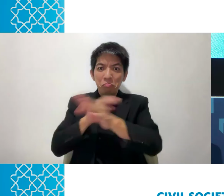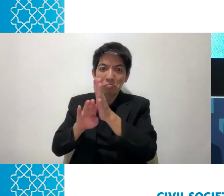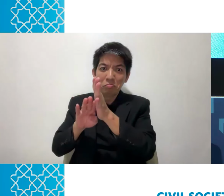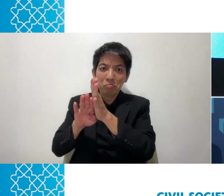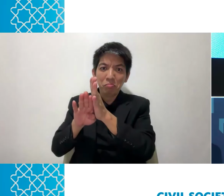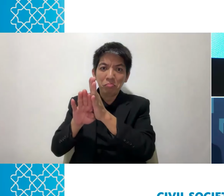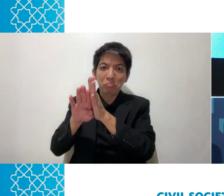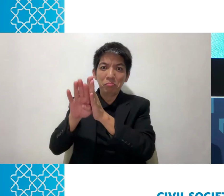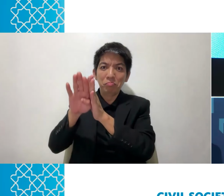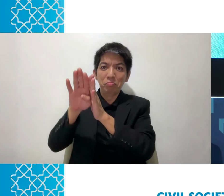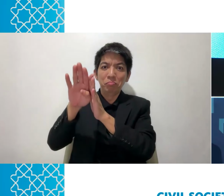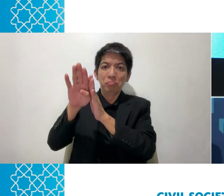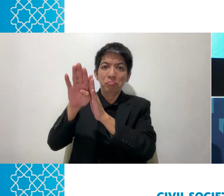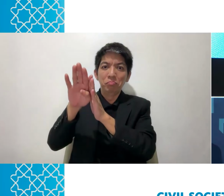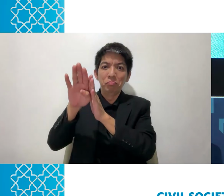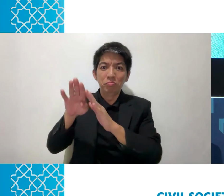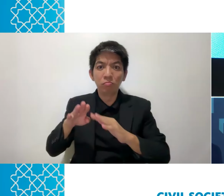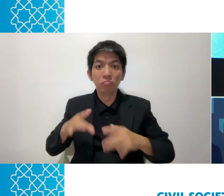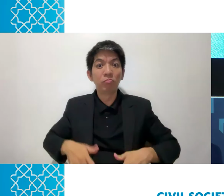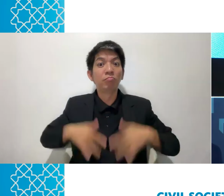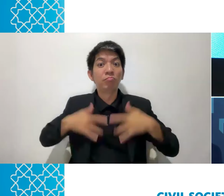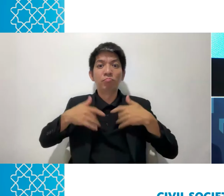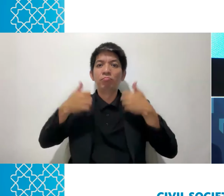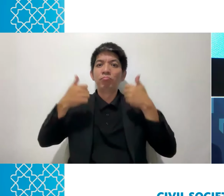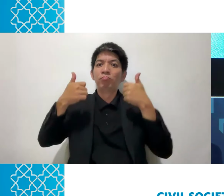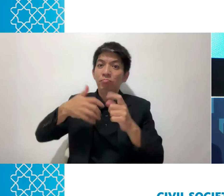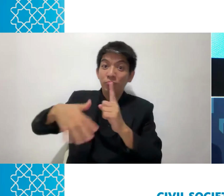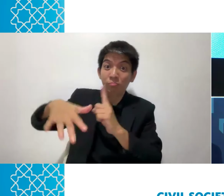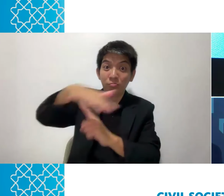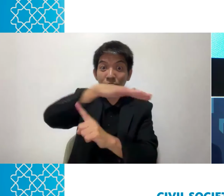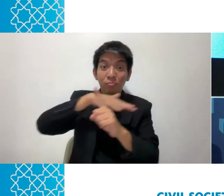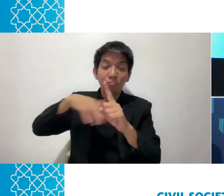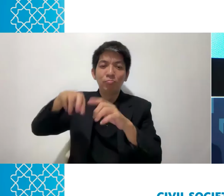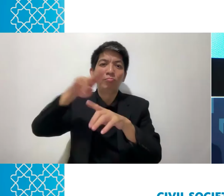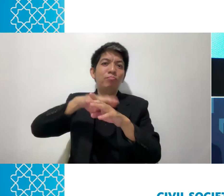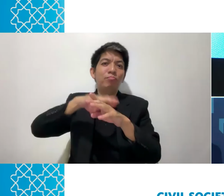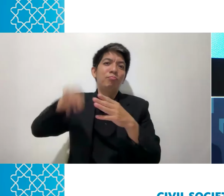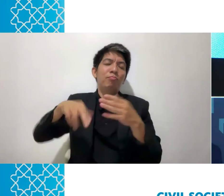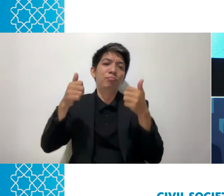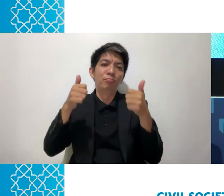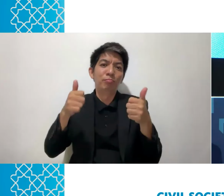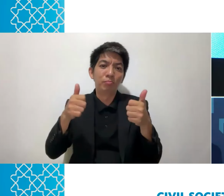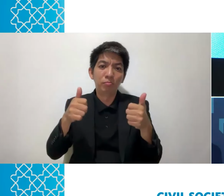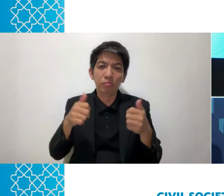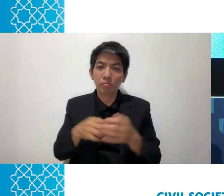we as CSOs are limited on that understanding more than the financial terms of